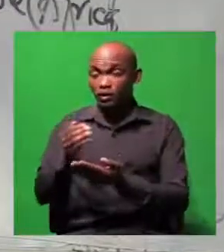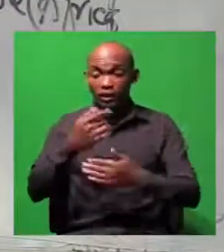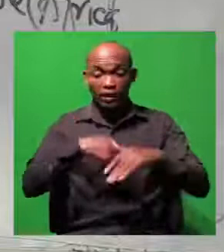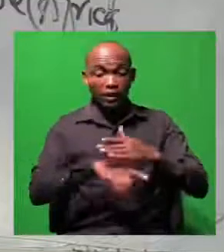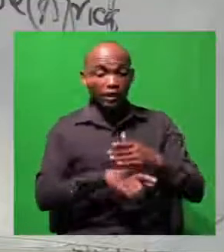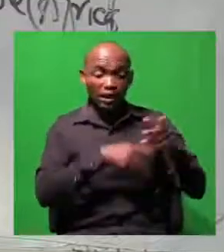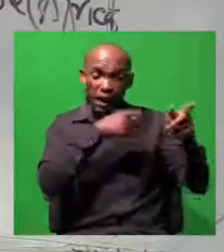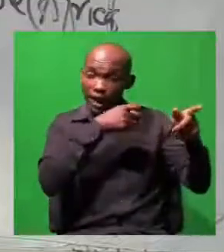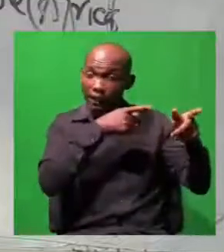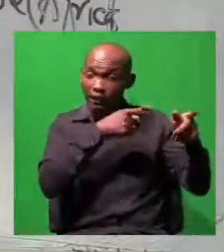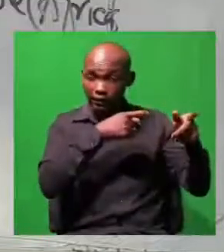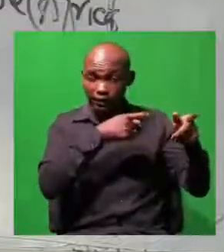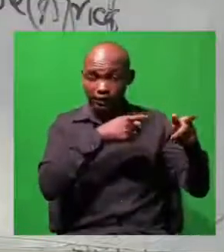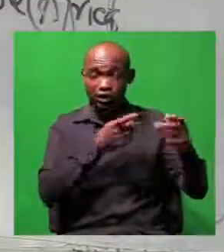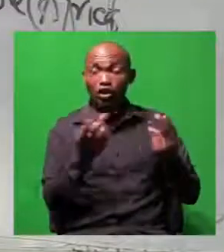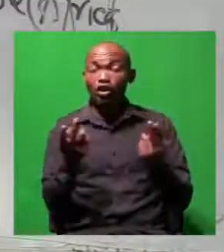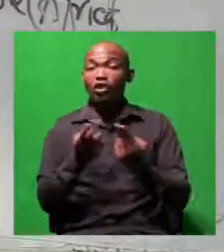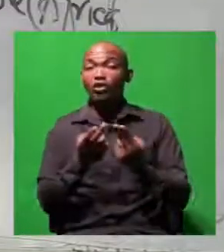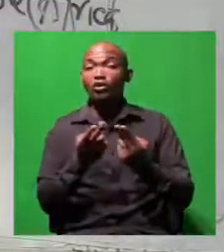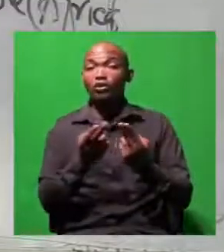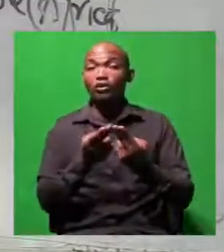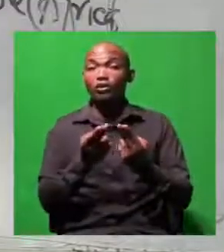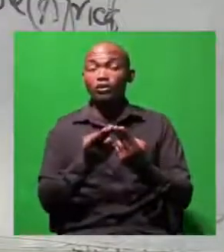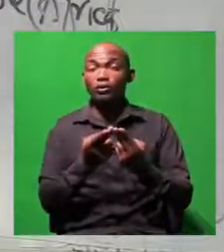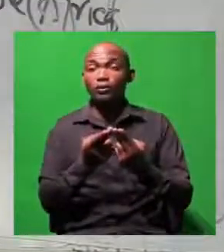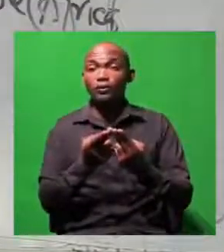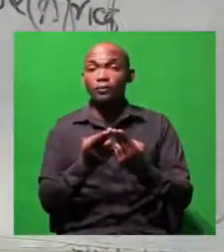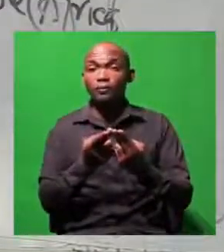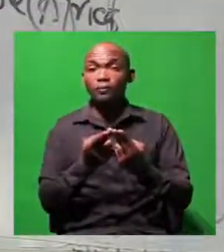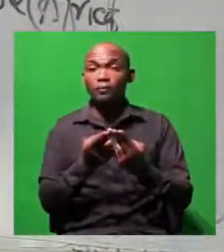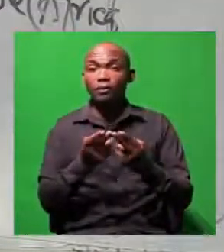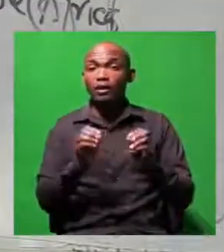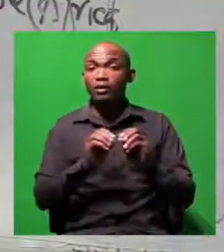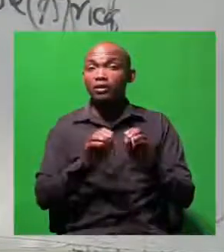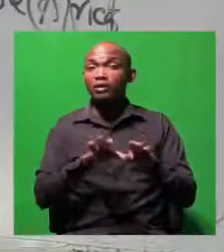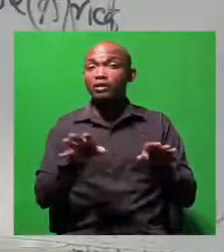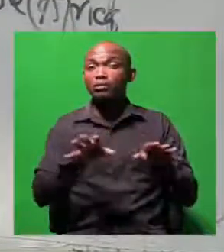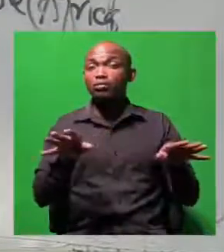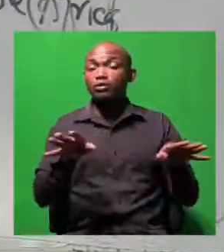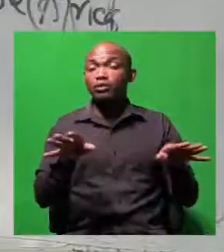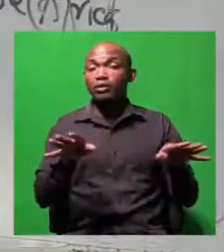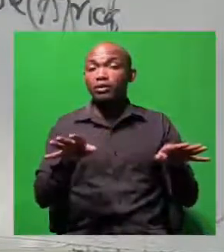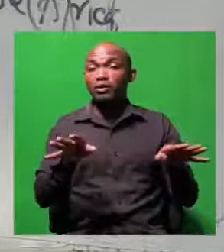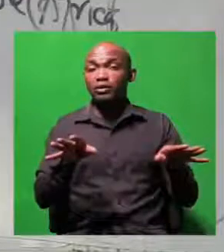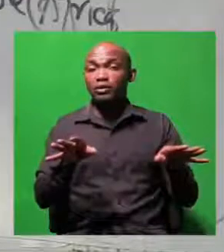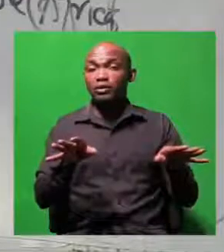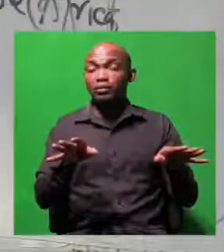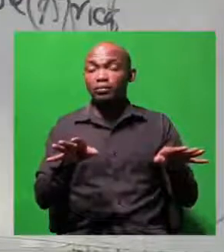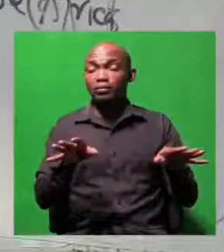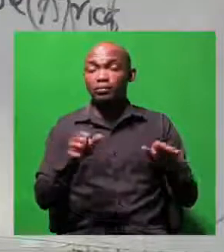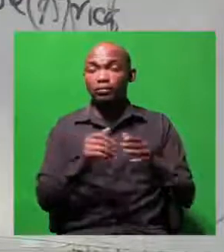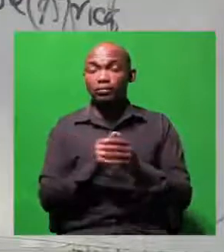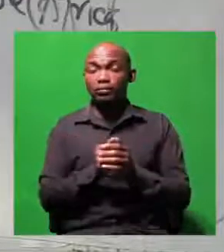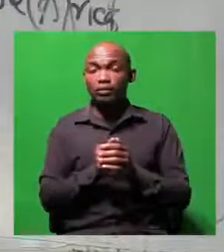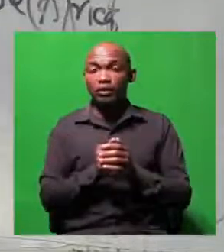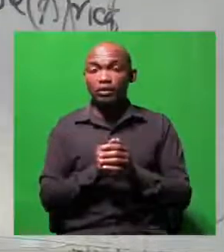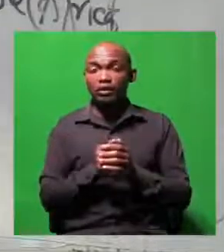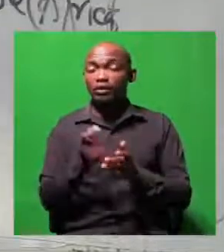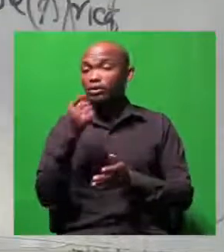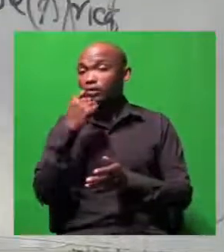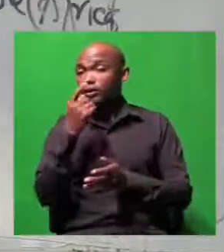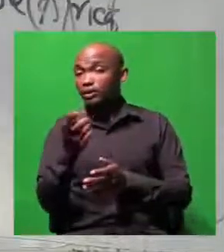And what was collected from hunting was also distributed or